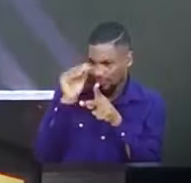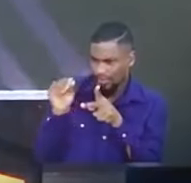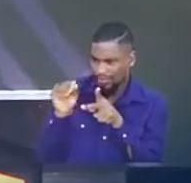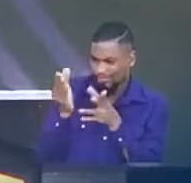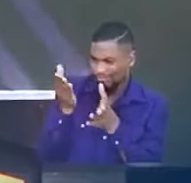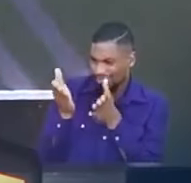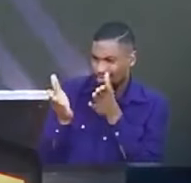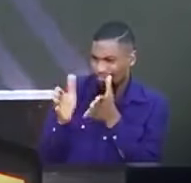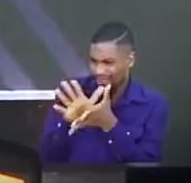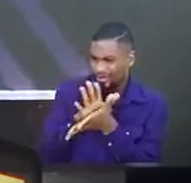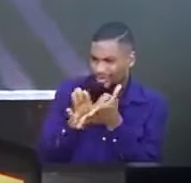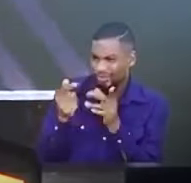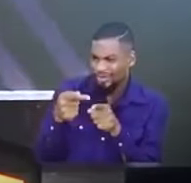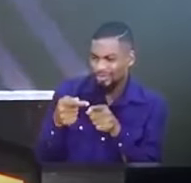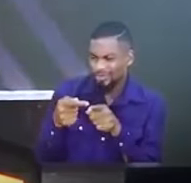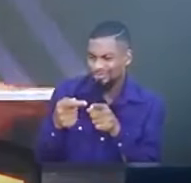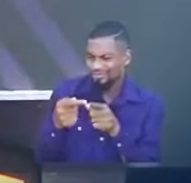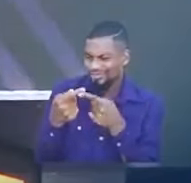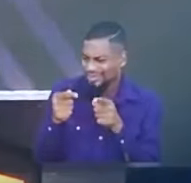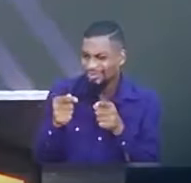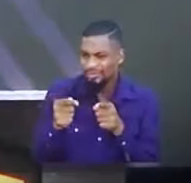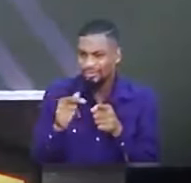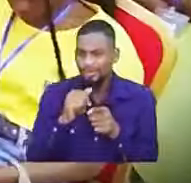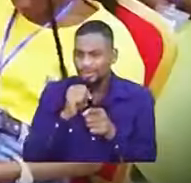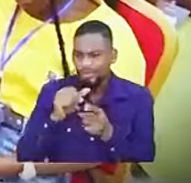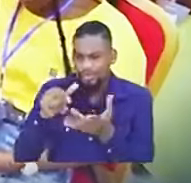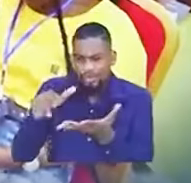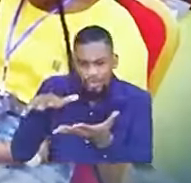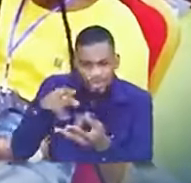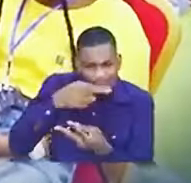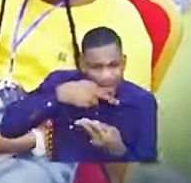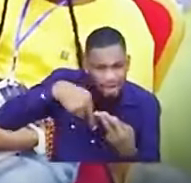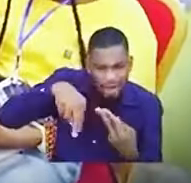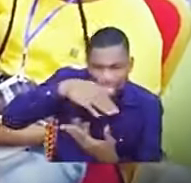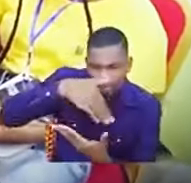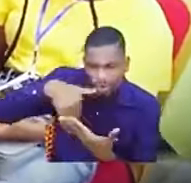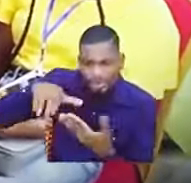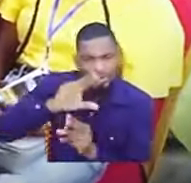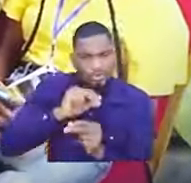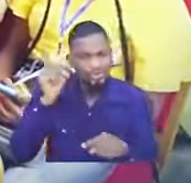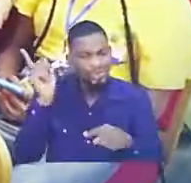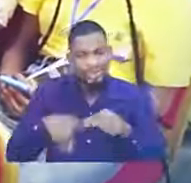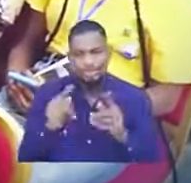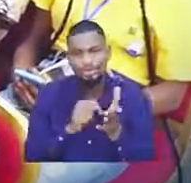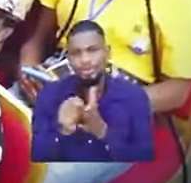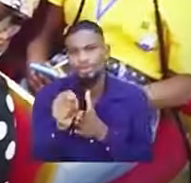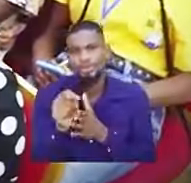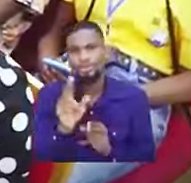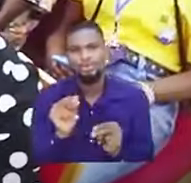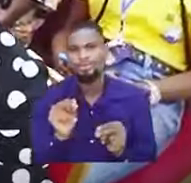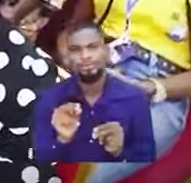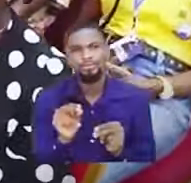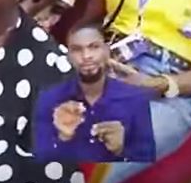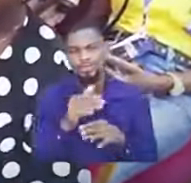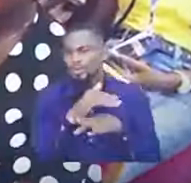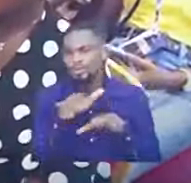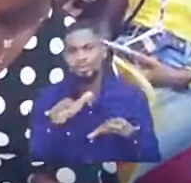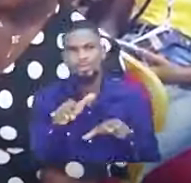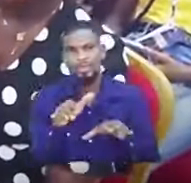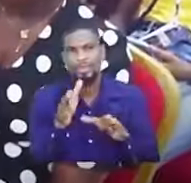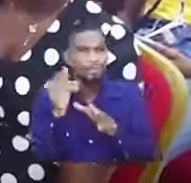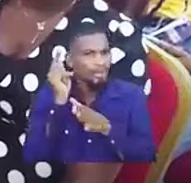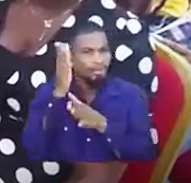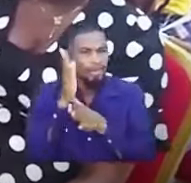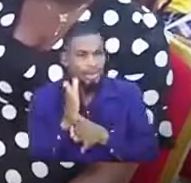interested in me amorously. Don't be hanging around those people. You can't trust them. Don't. When a lecturer makes